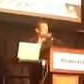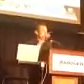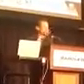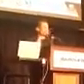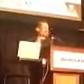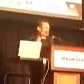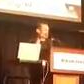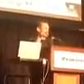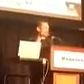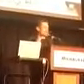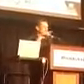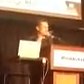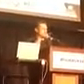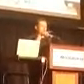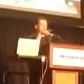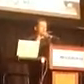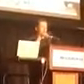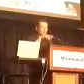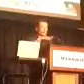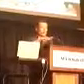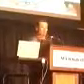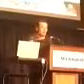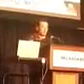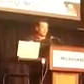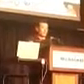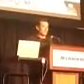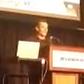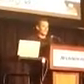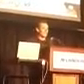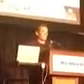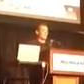you see them just because you were coming tonight, or has anyone been like a